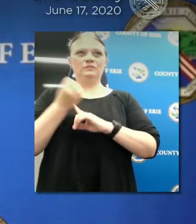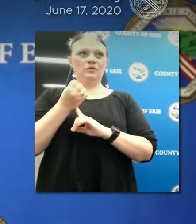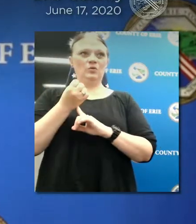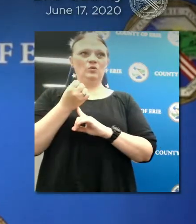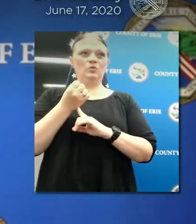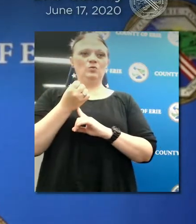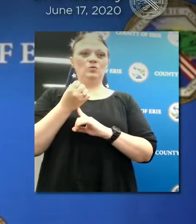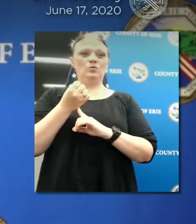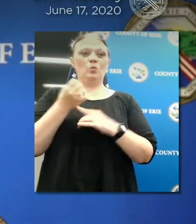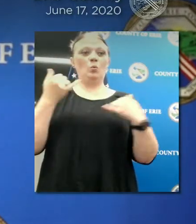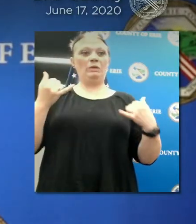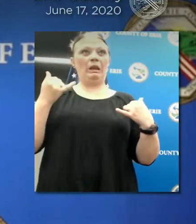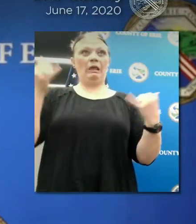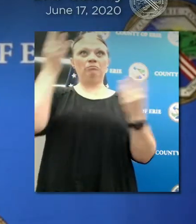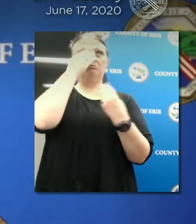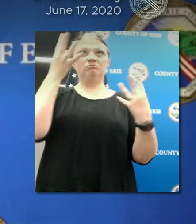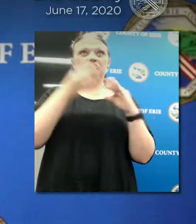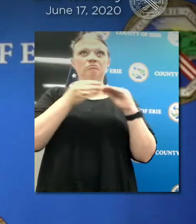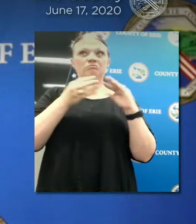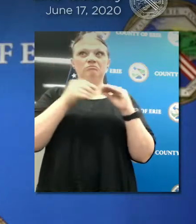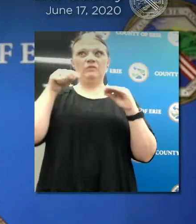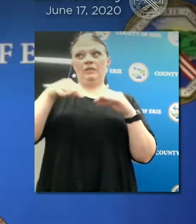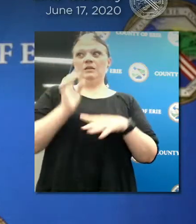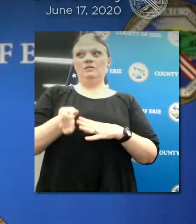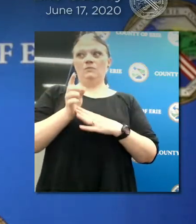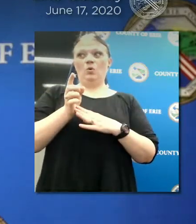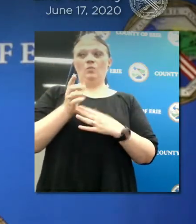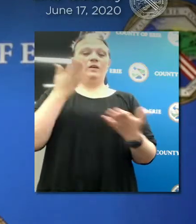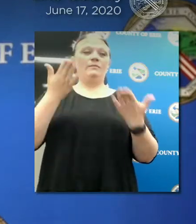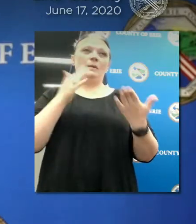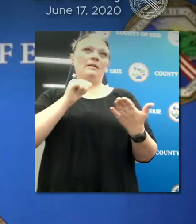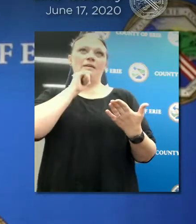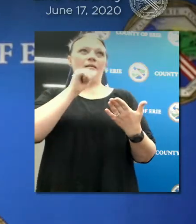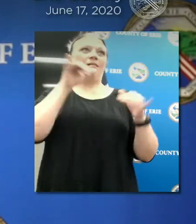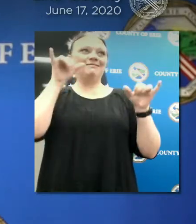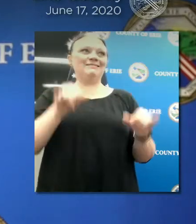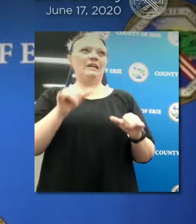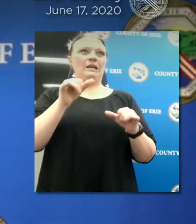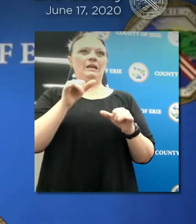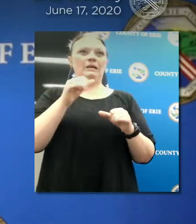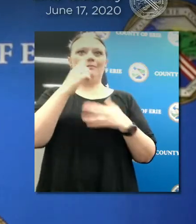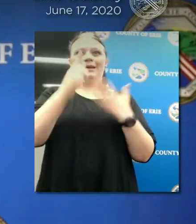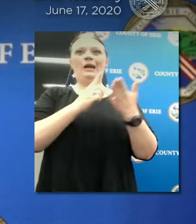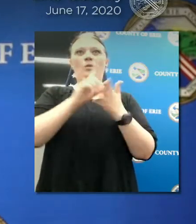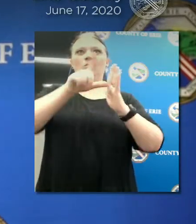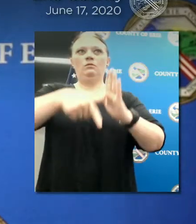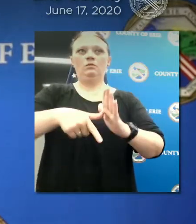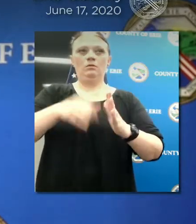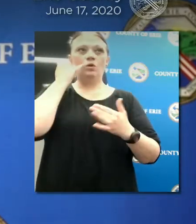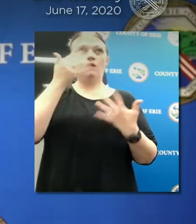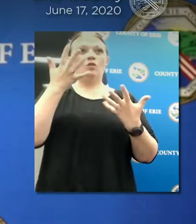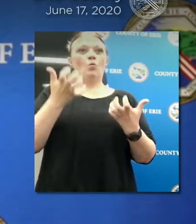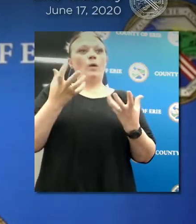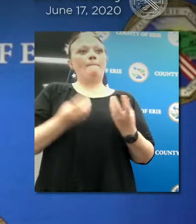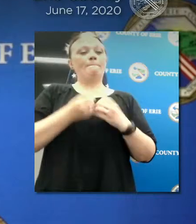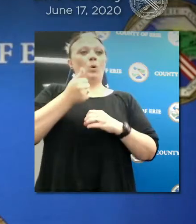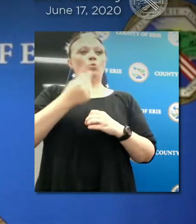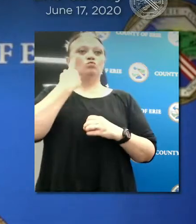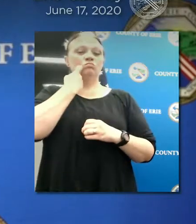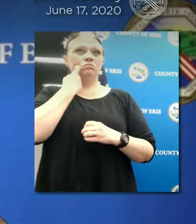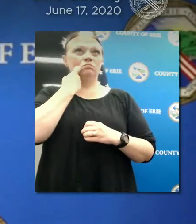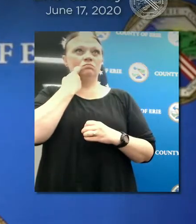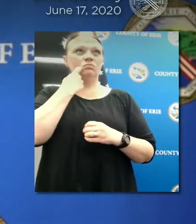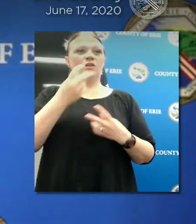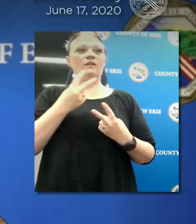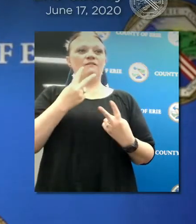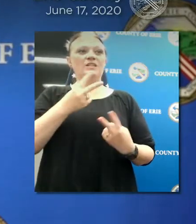tell you today may, at this very moment, may not be true in an hour from now. So if you want the latest, go to our Erie